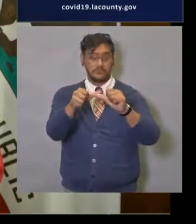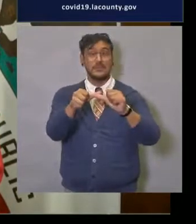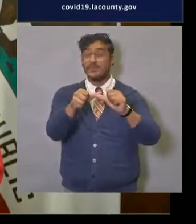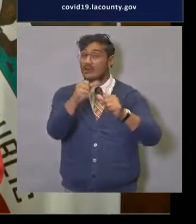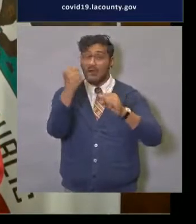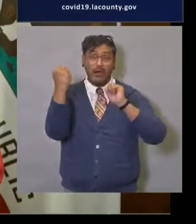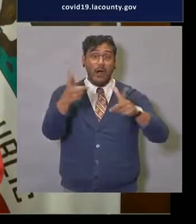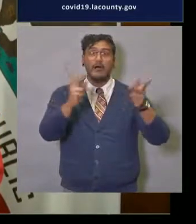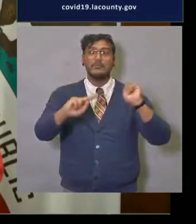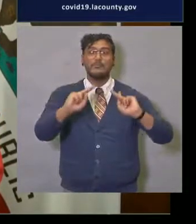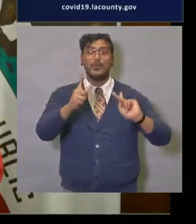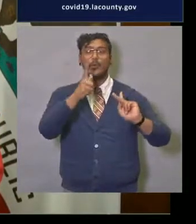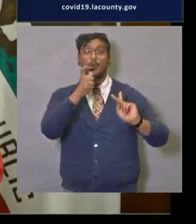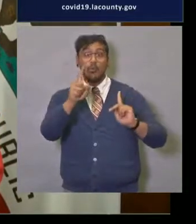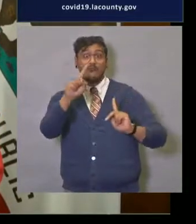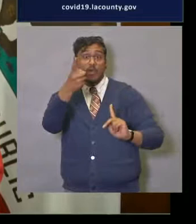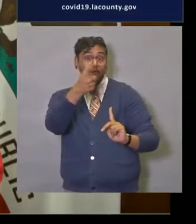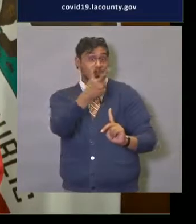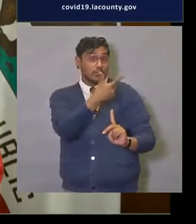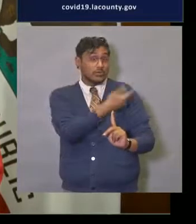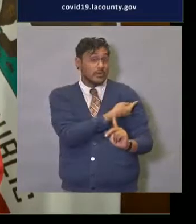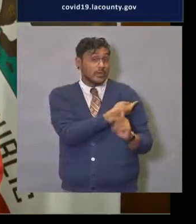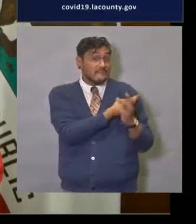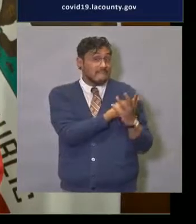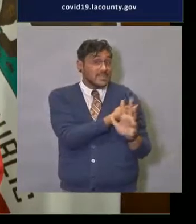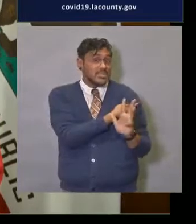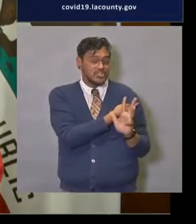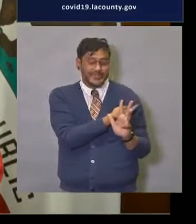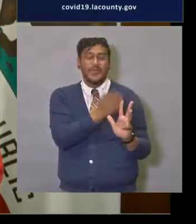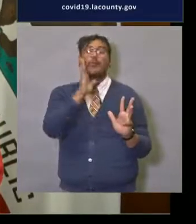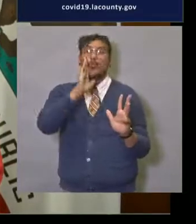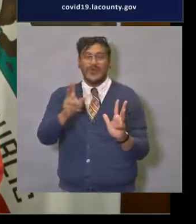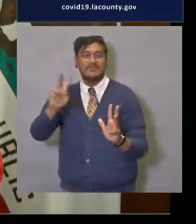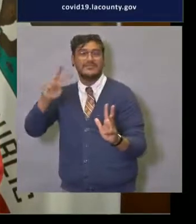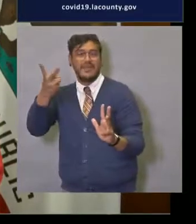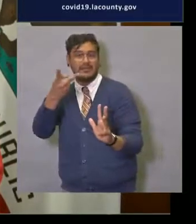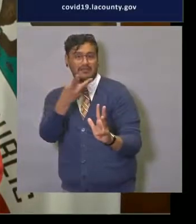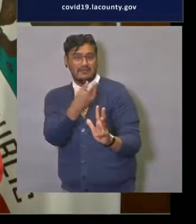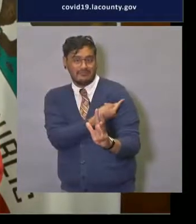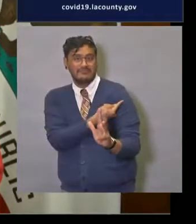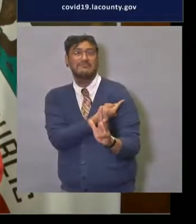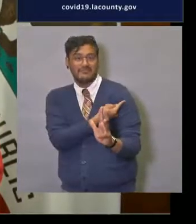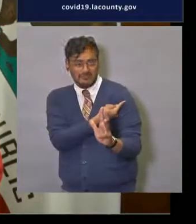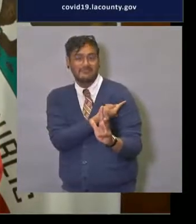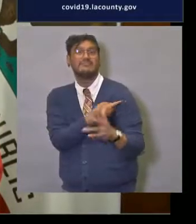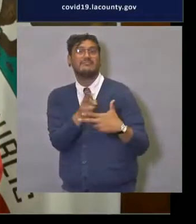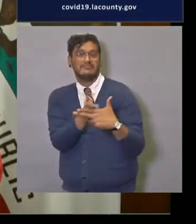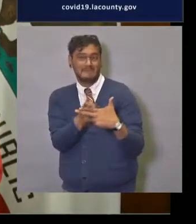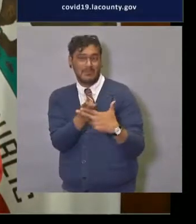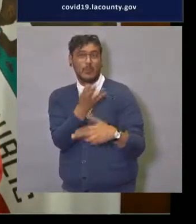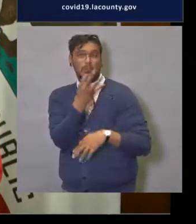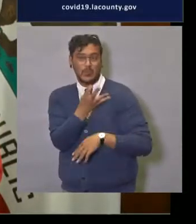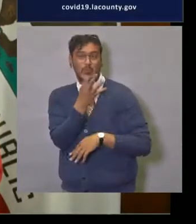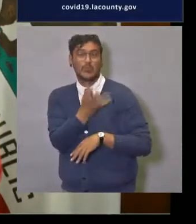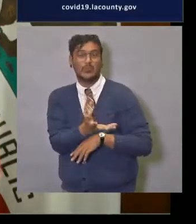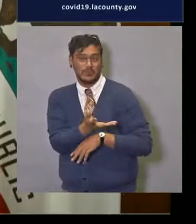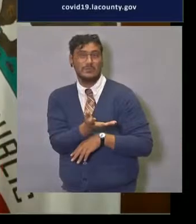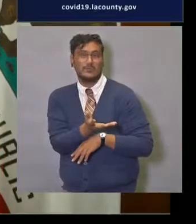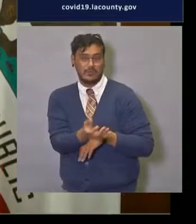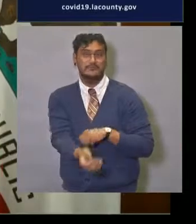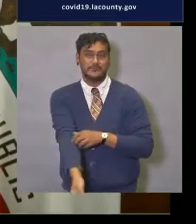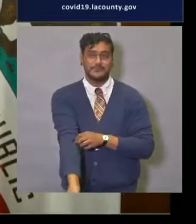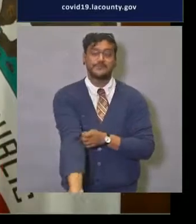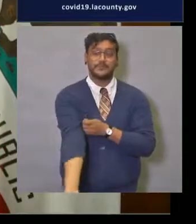who's received a first dose will receive a second within a reasonable time frame and recommended by our health